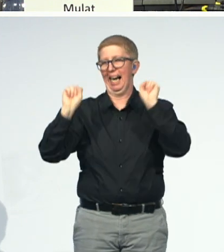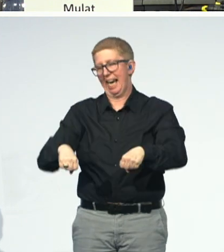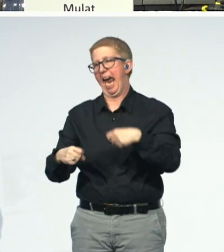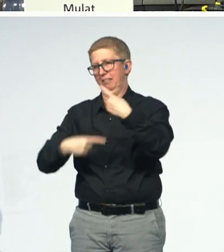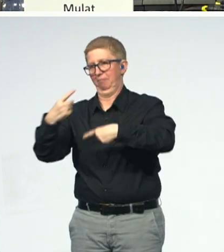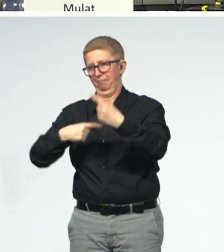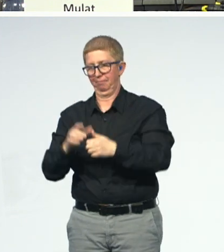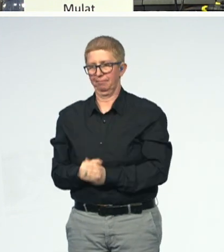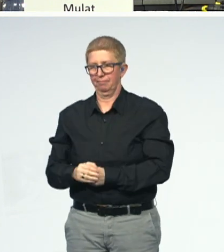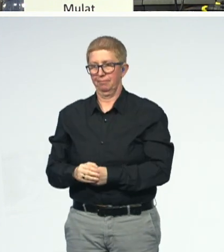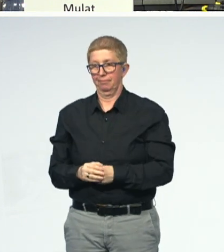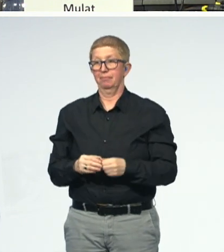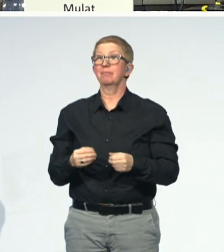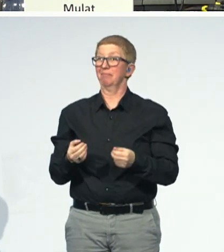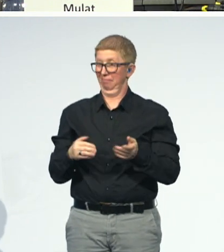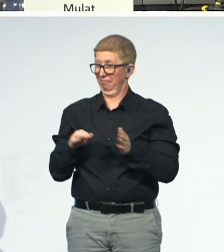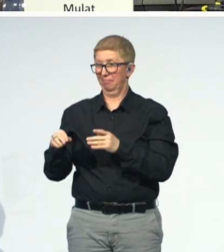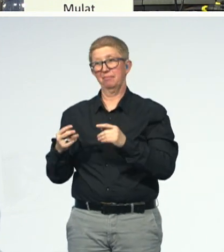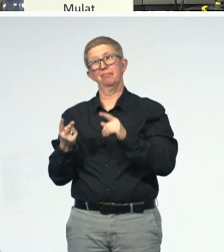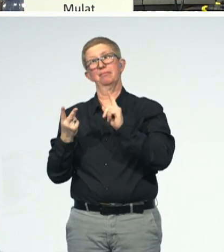and hearing aids are not available.